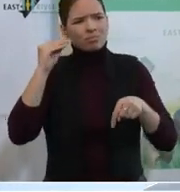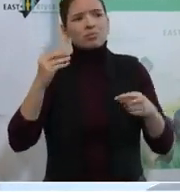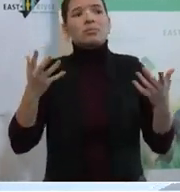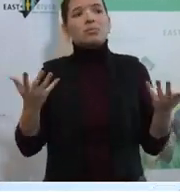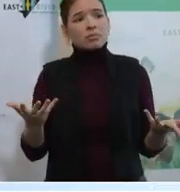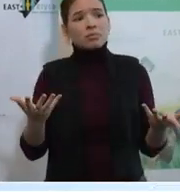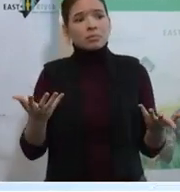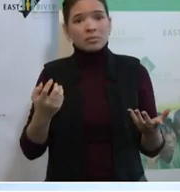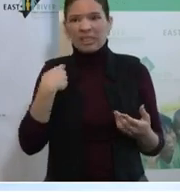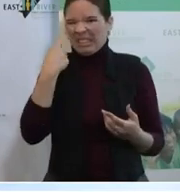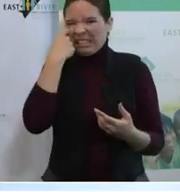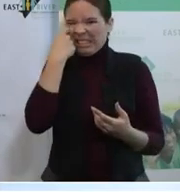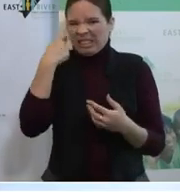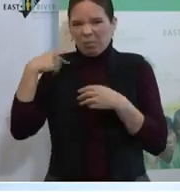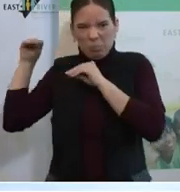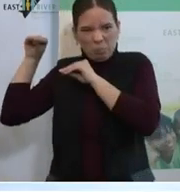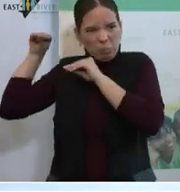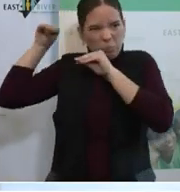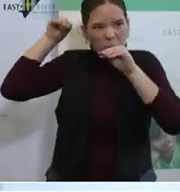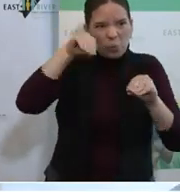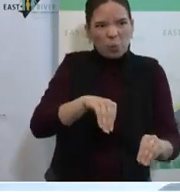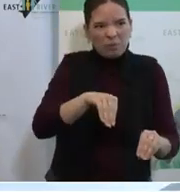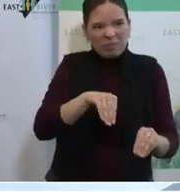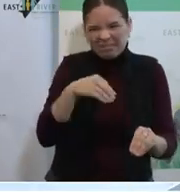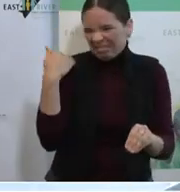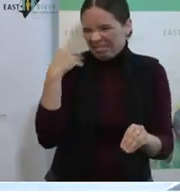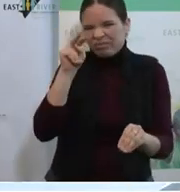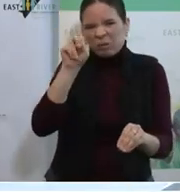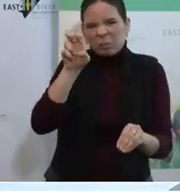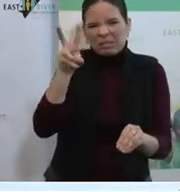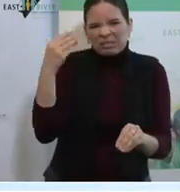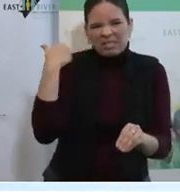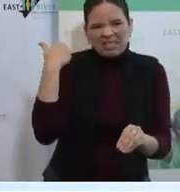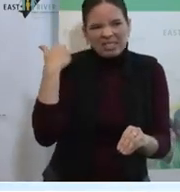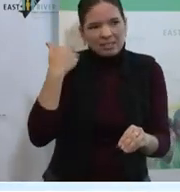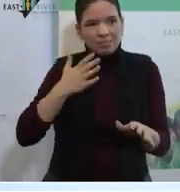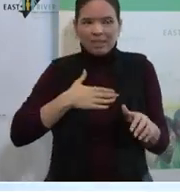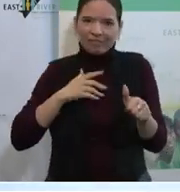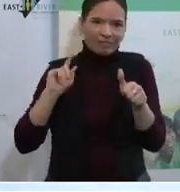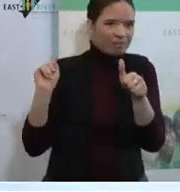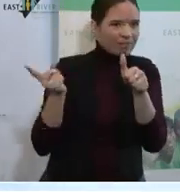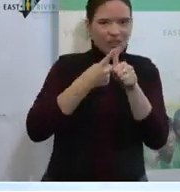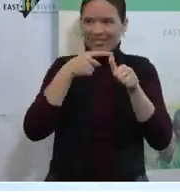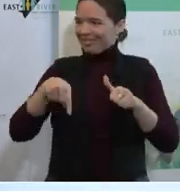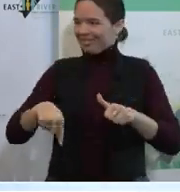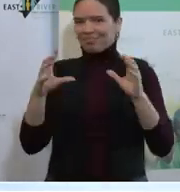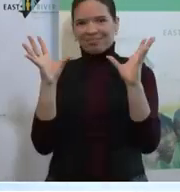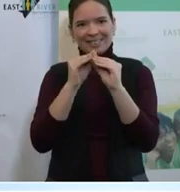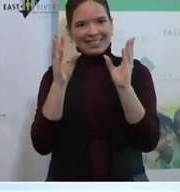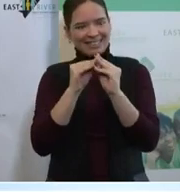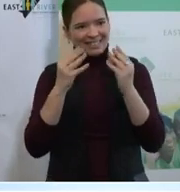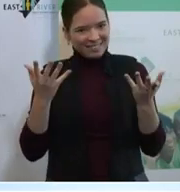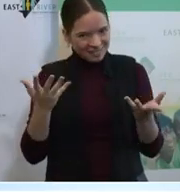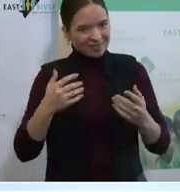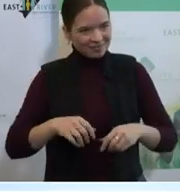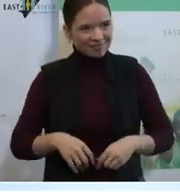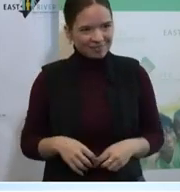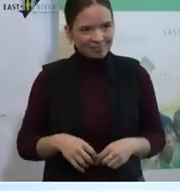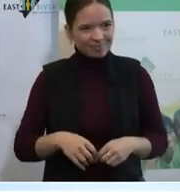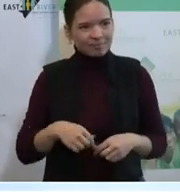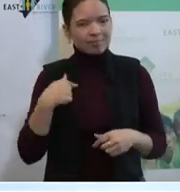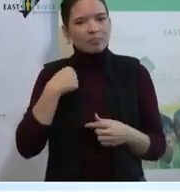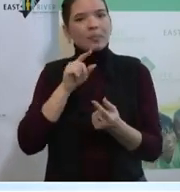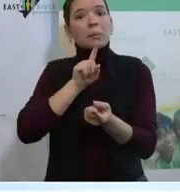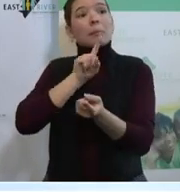And we definitely would like to welcome you here. We have Chris Donatelli here, who was very generous to allow us to